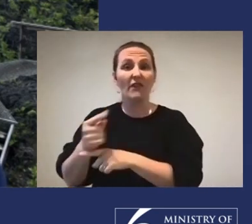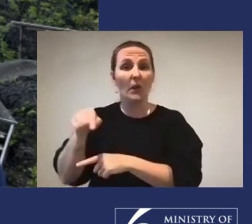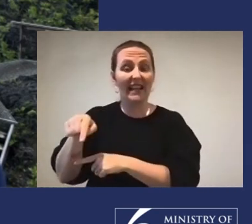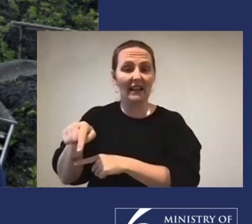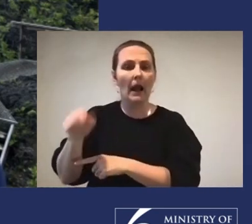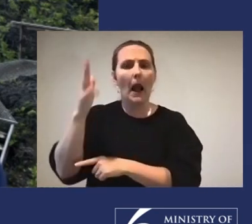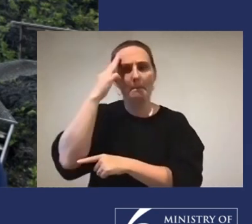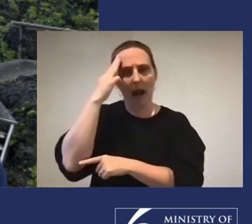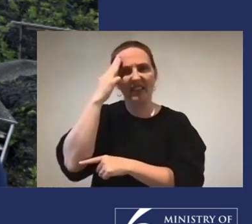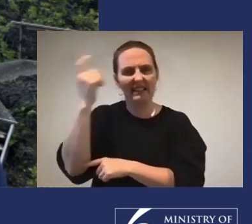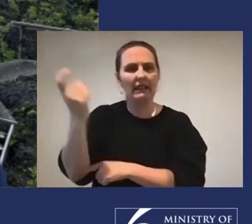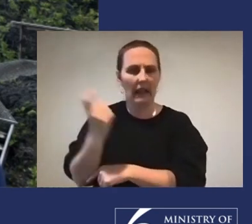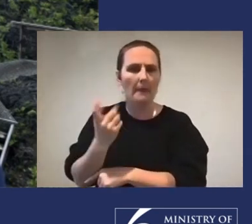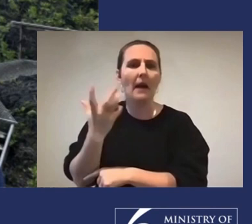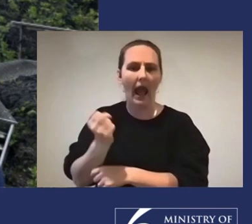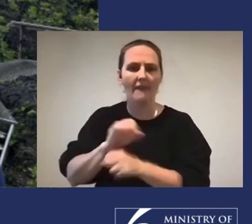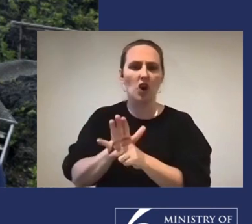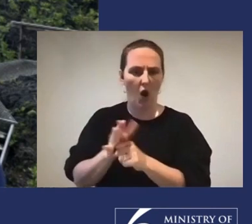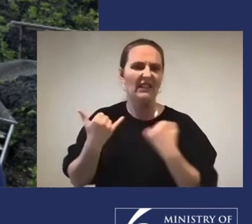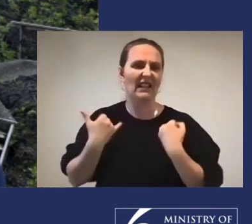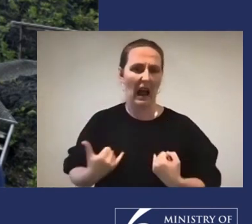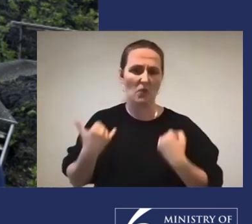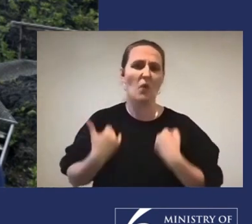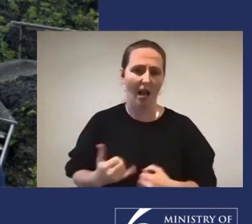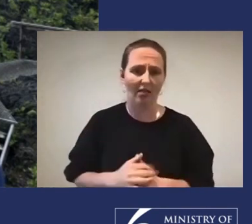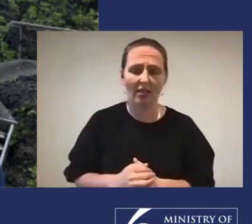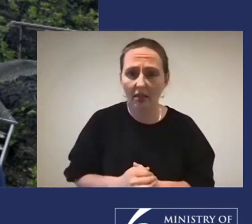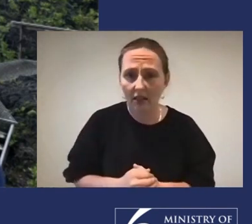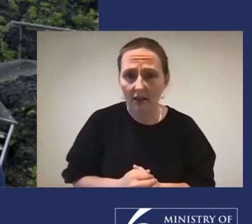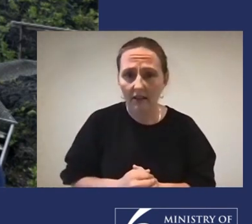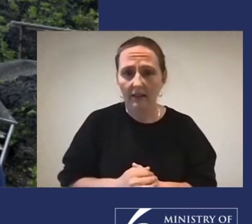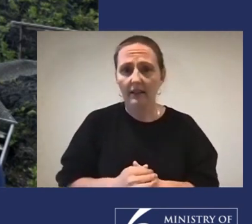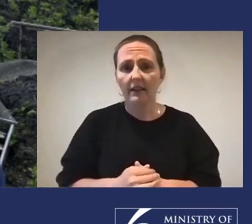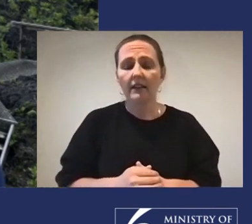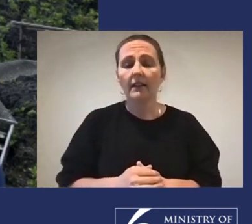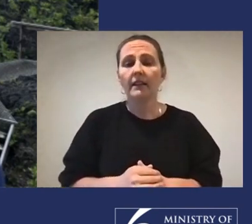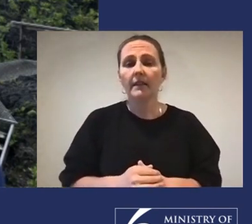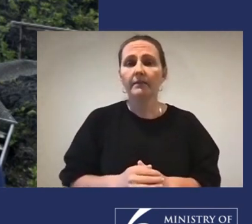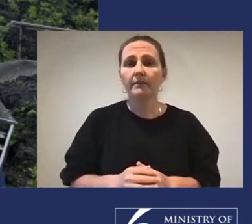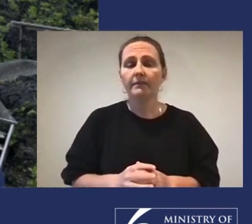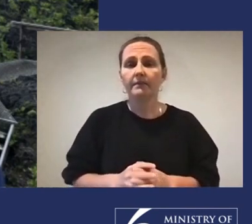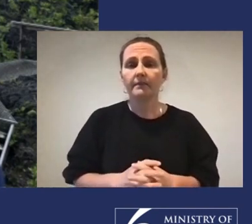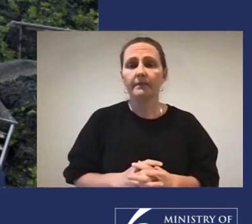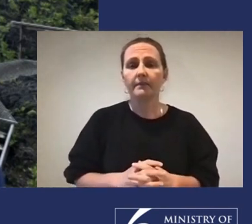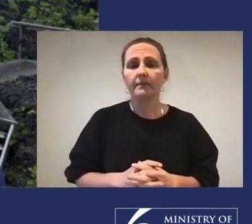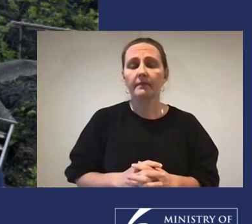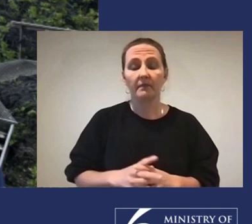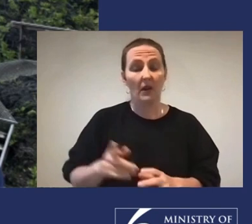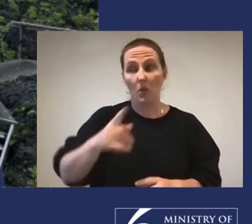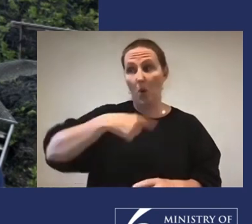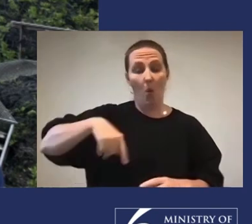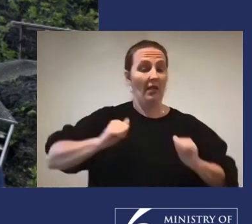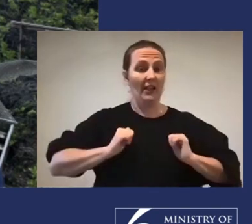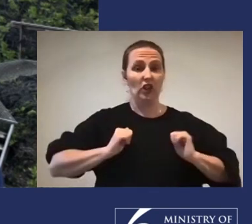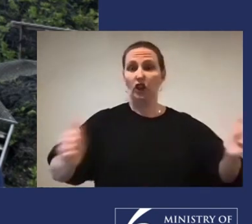starting to come in. And so, you know, we were, you know, everybody, it was such a shock because although